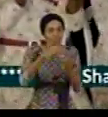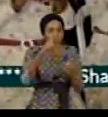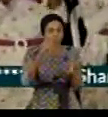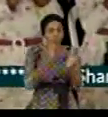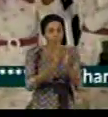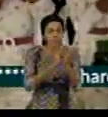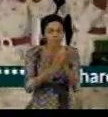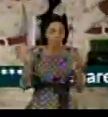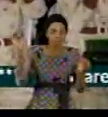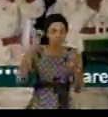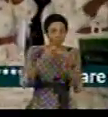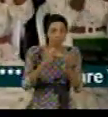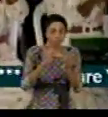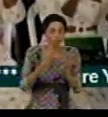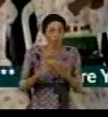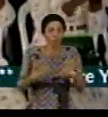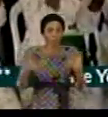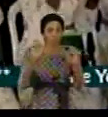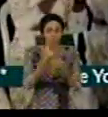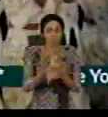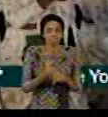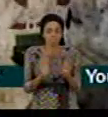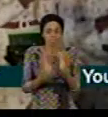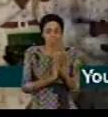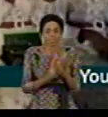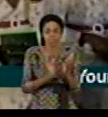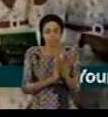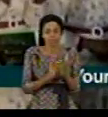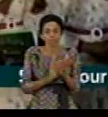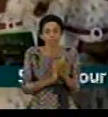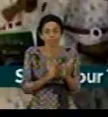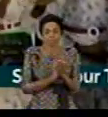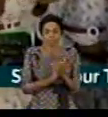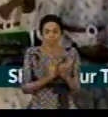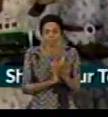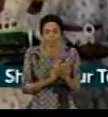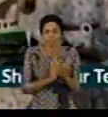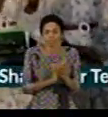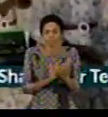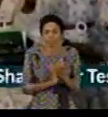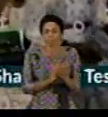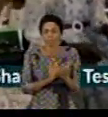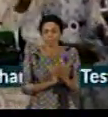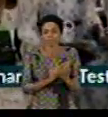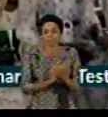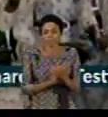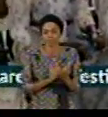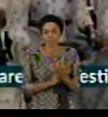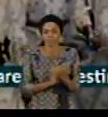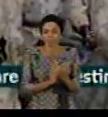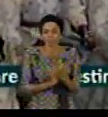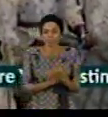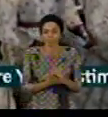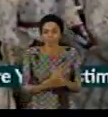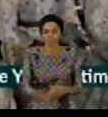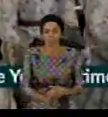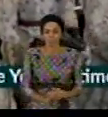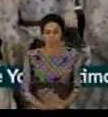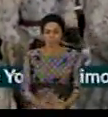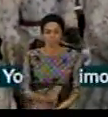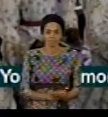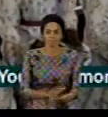miracle happening there look at the dancing then you'll be leisure and they come I Told You choir can you give us a little